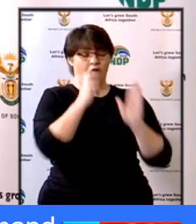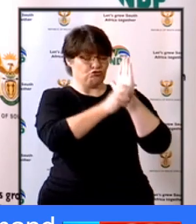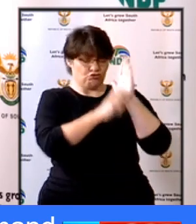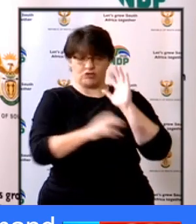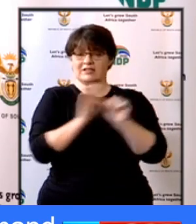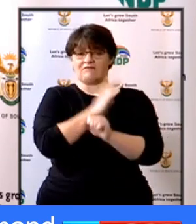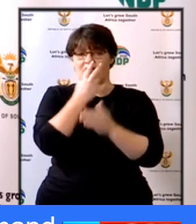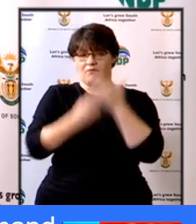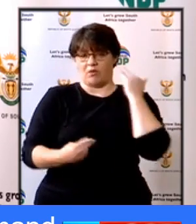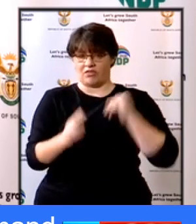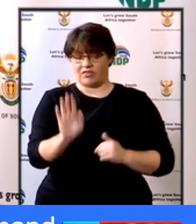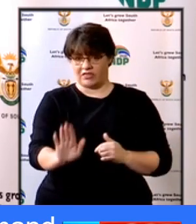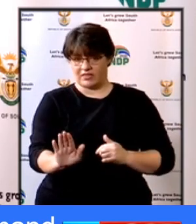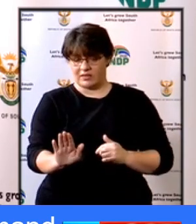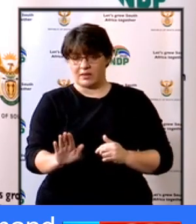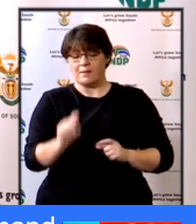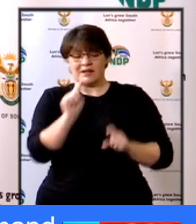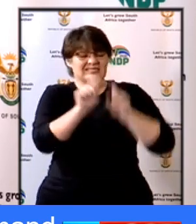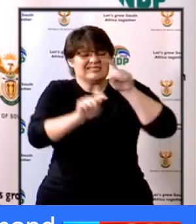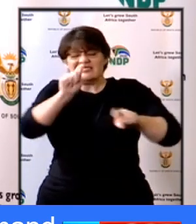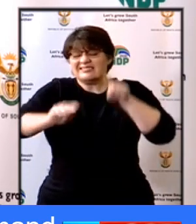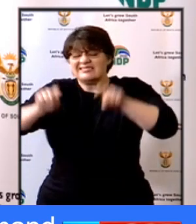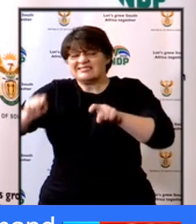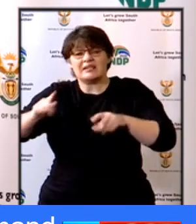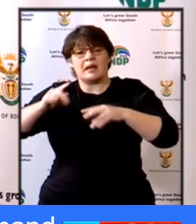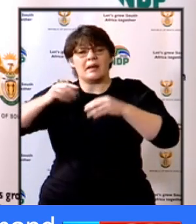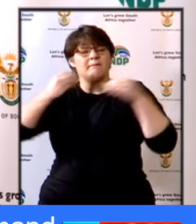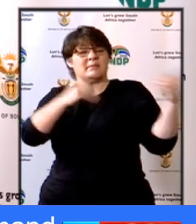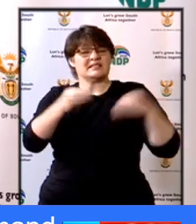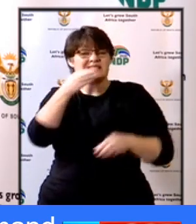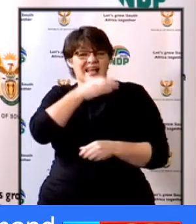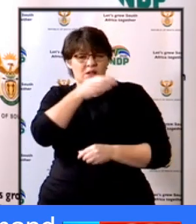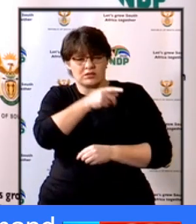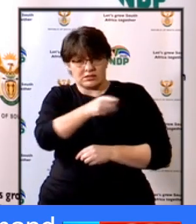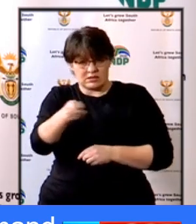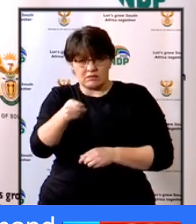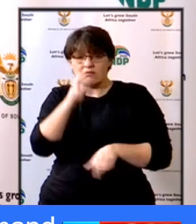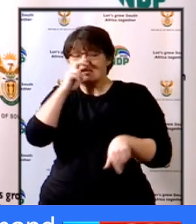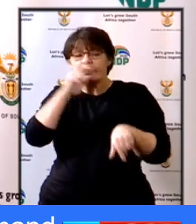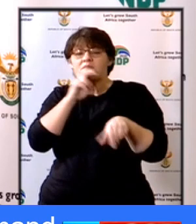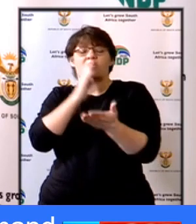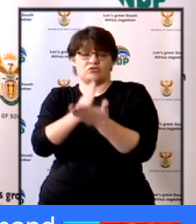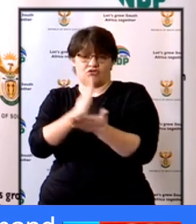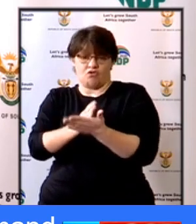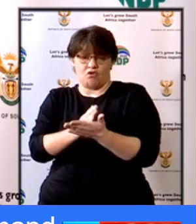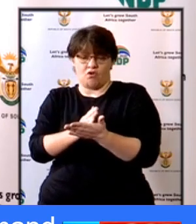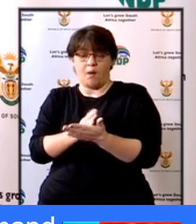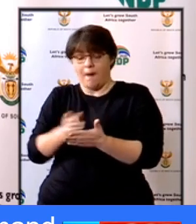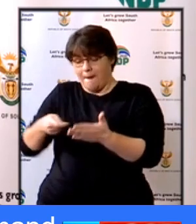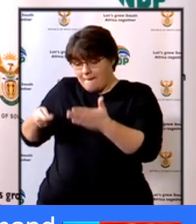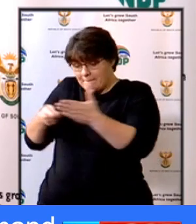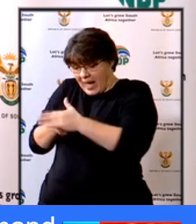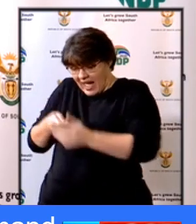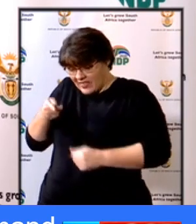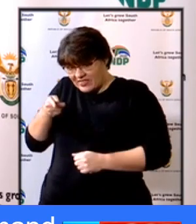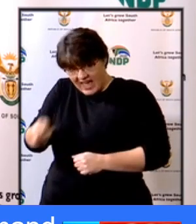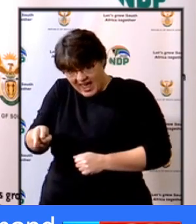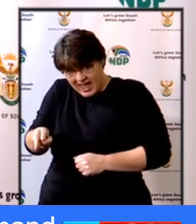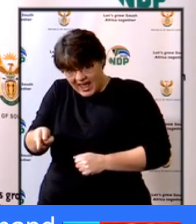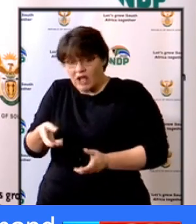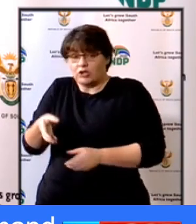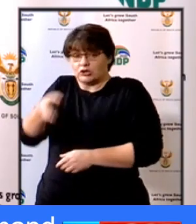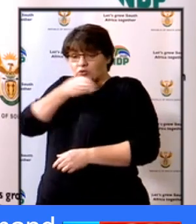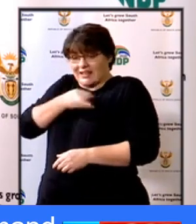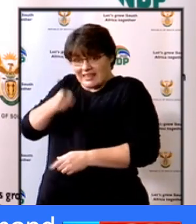them, all of those types of businesses are required to ensure that alcohol is only